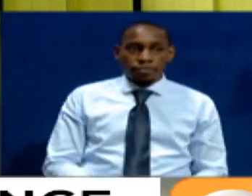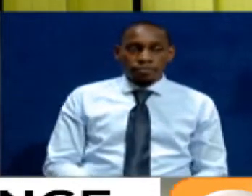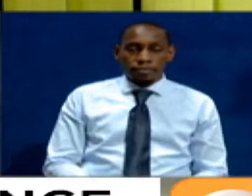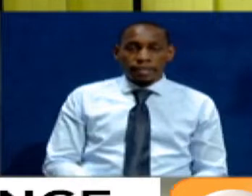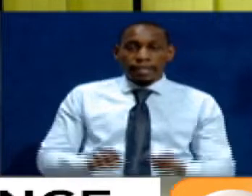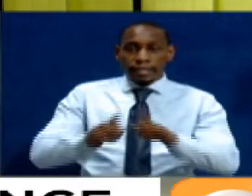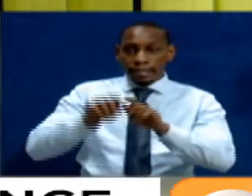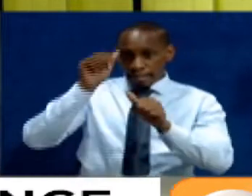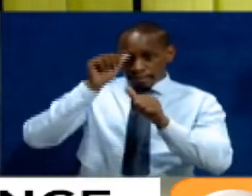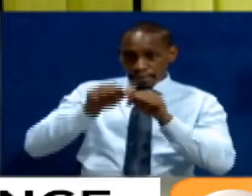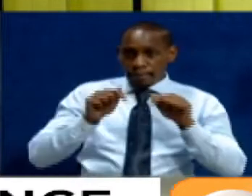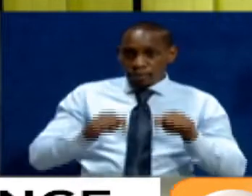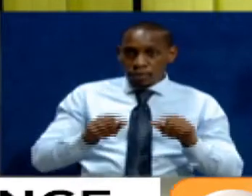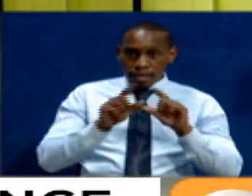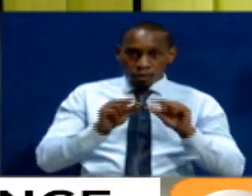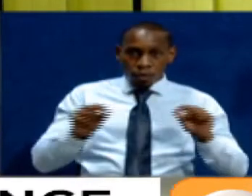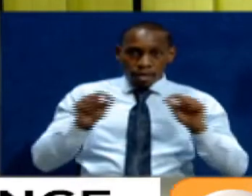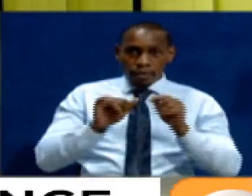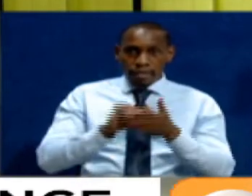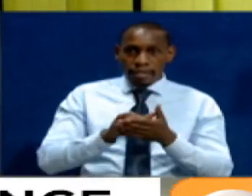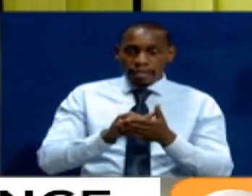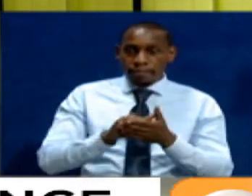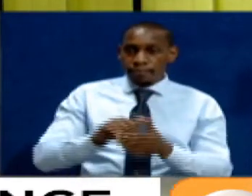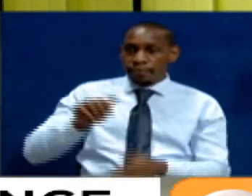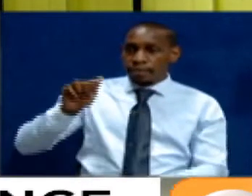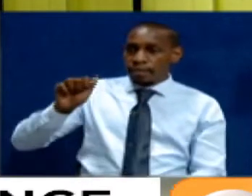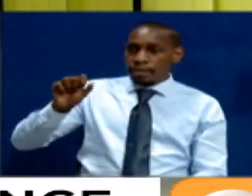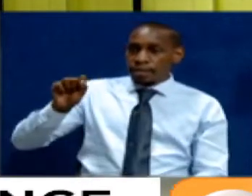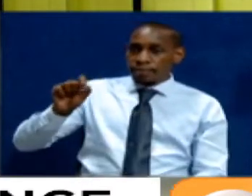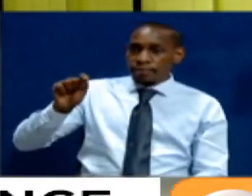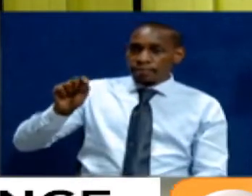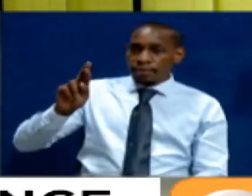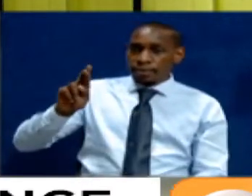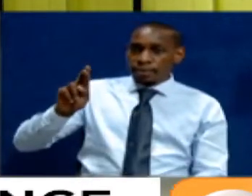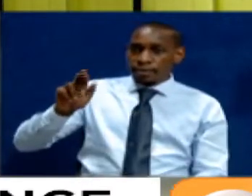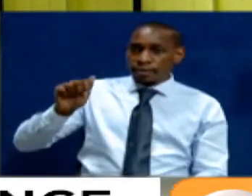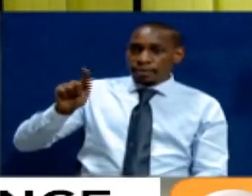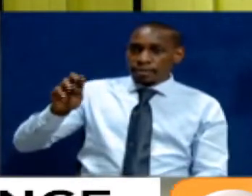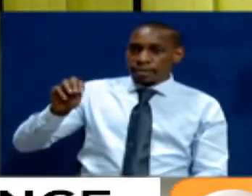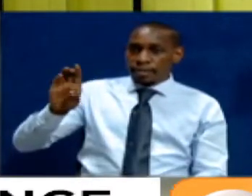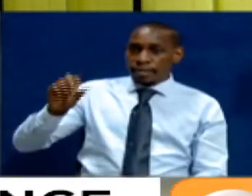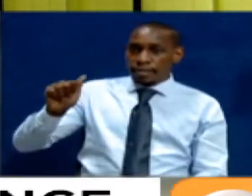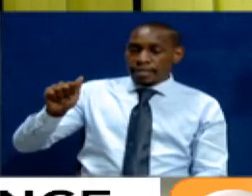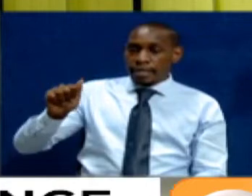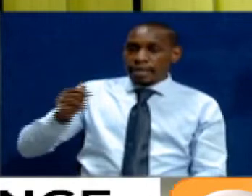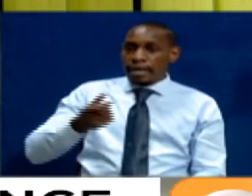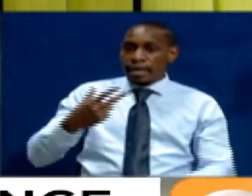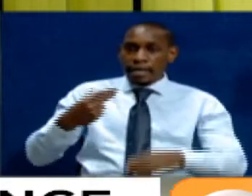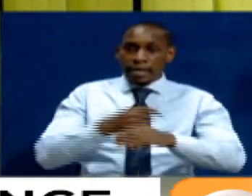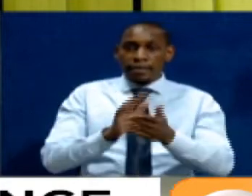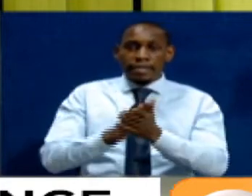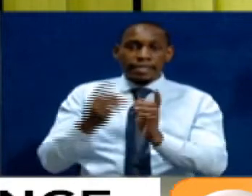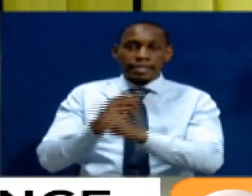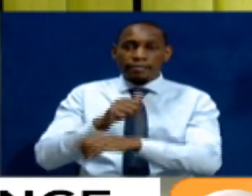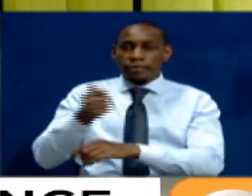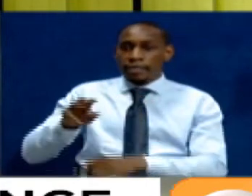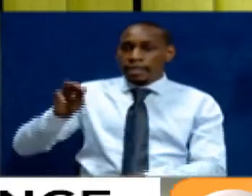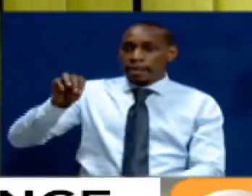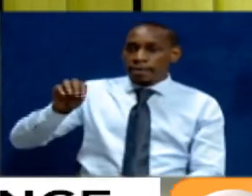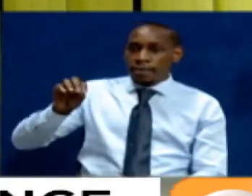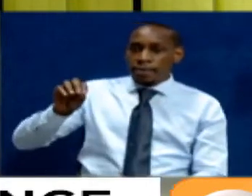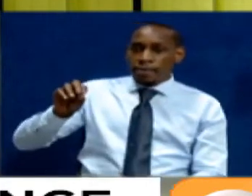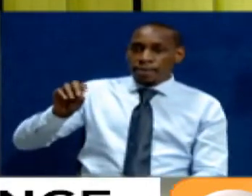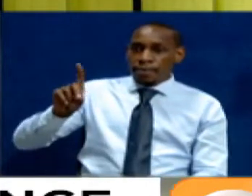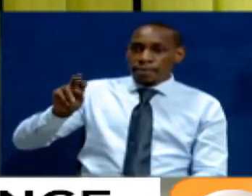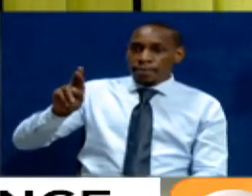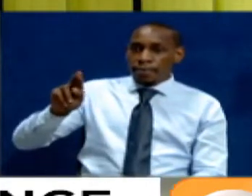And remember, today we are talking about the Astrazeneca vaccine. It is different from the other Moderna